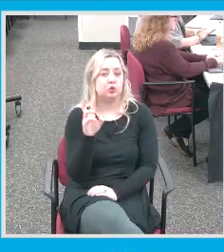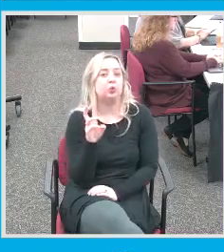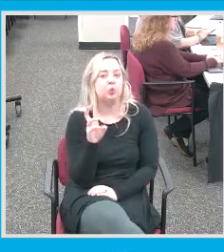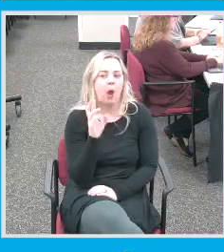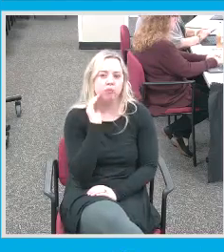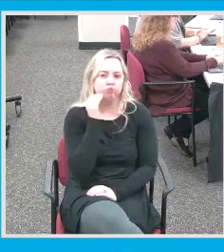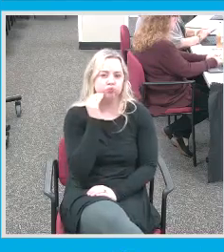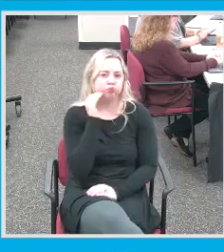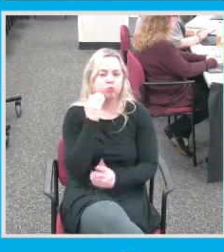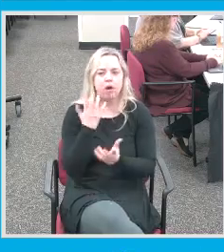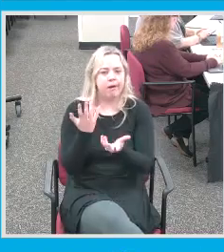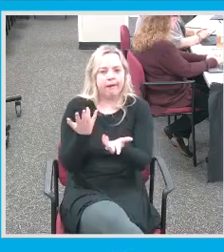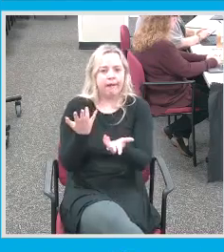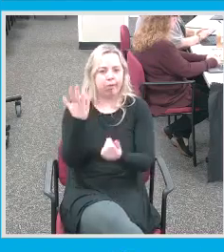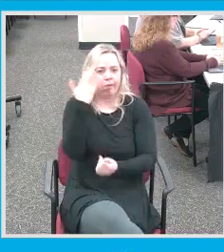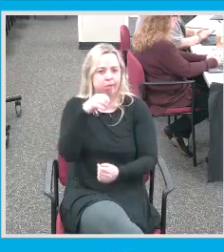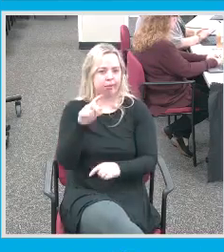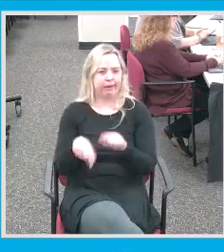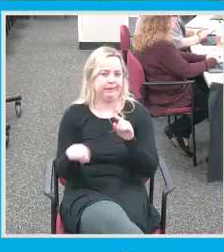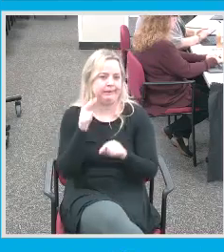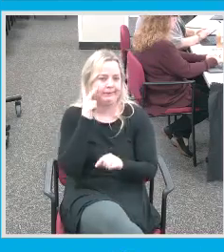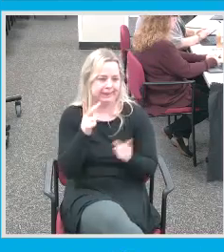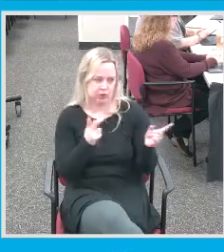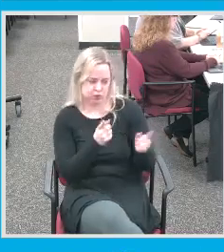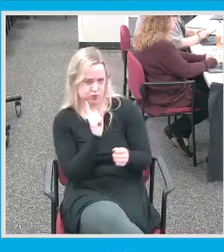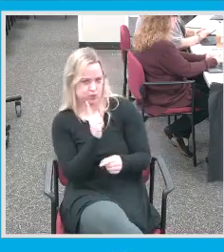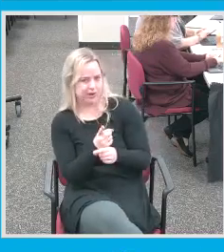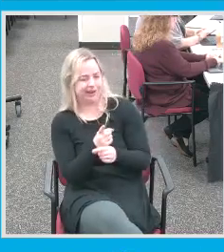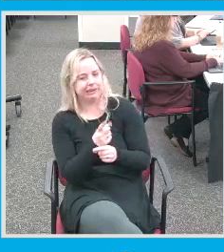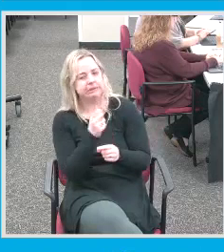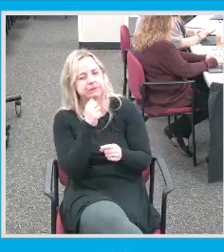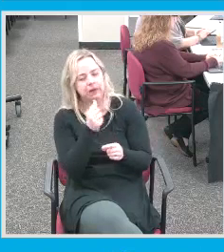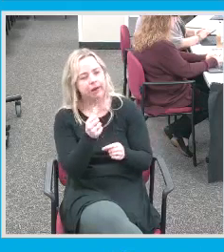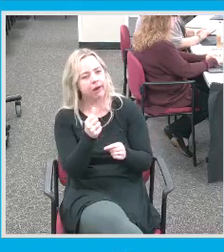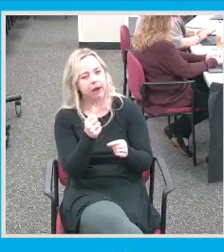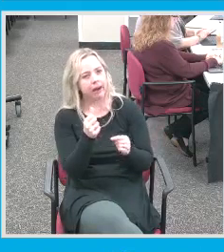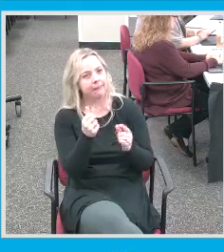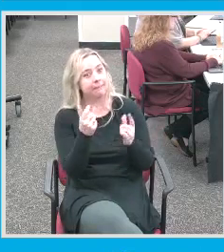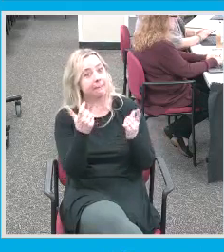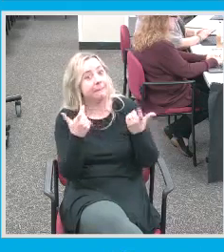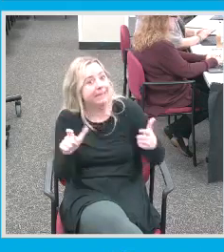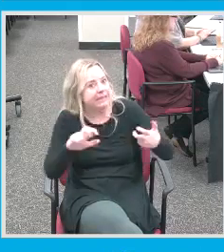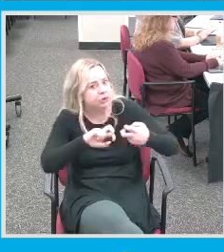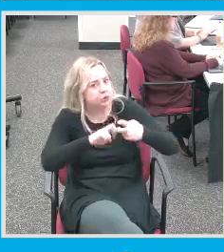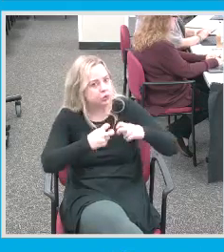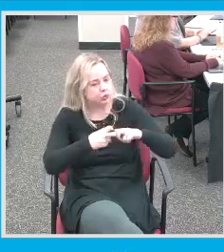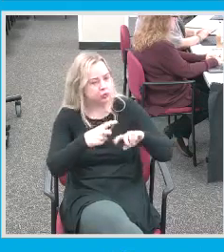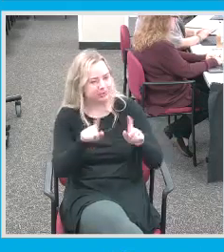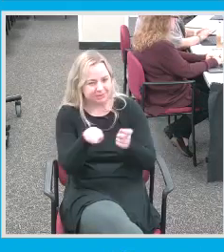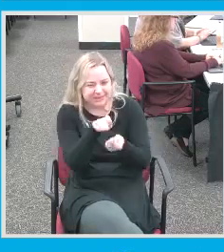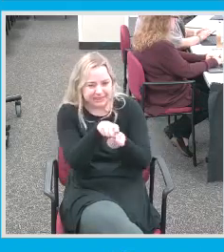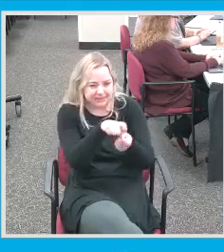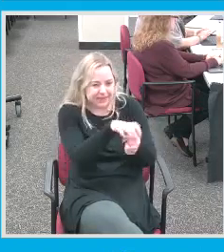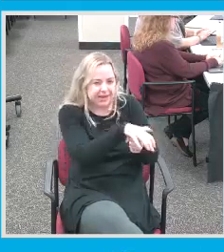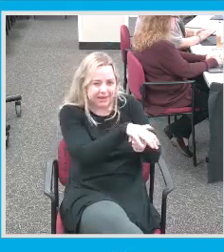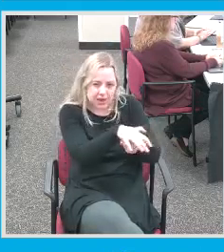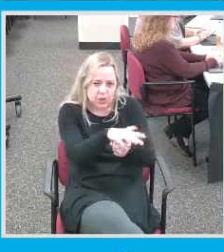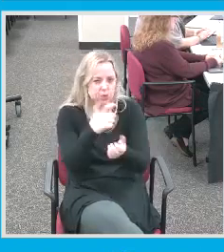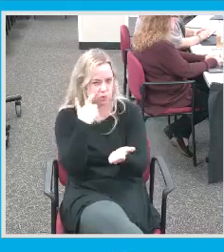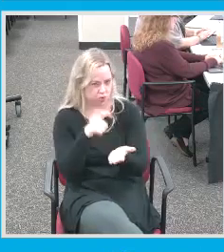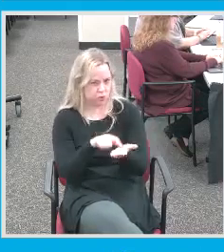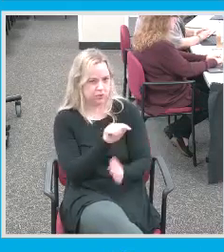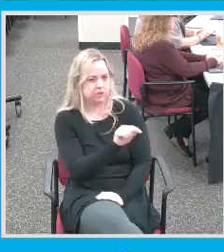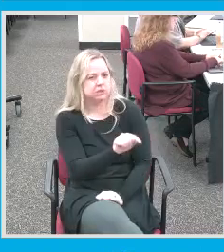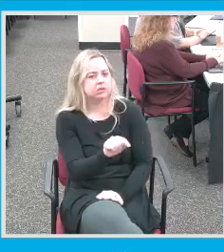And that definitely is still an issue. It's not as prevalent, but definitely in, certain areas, certain